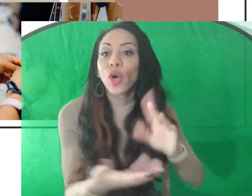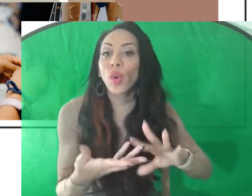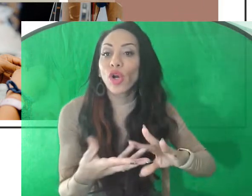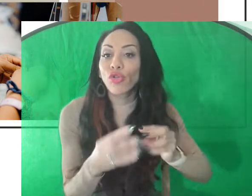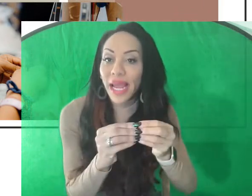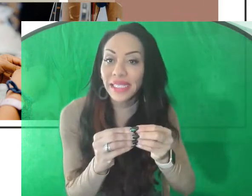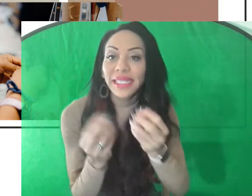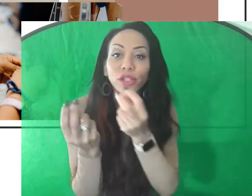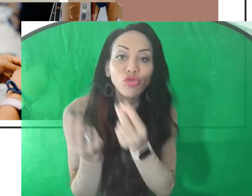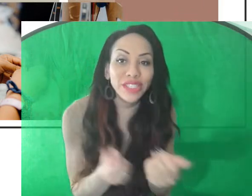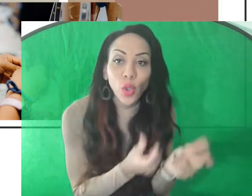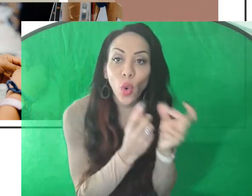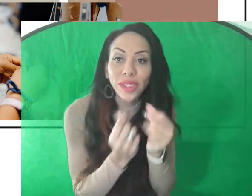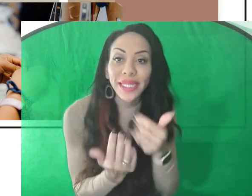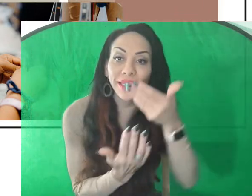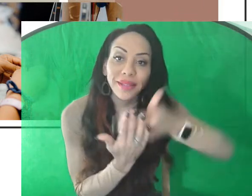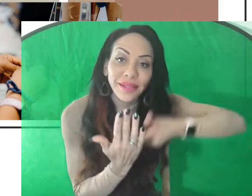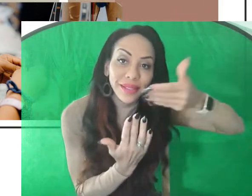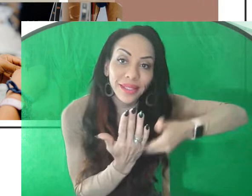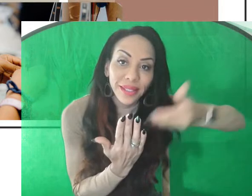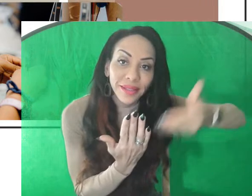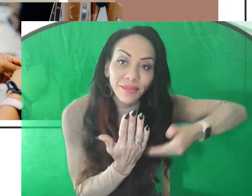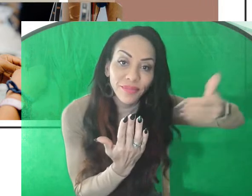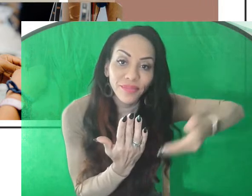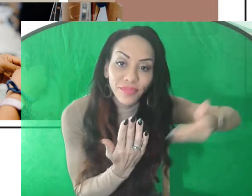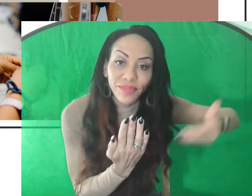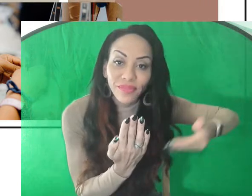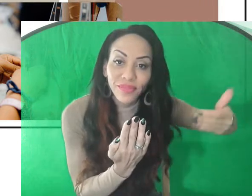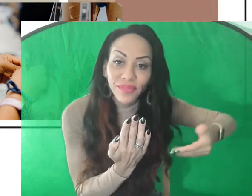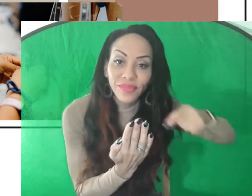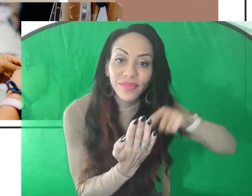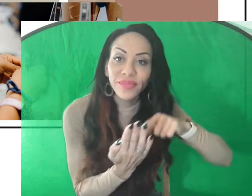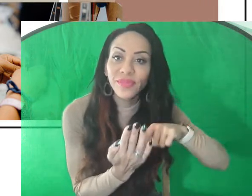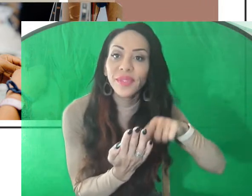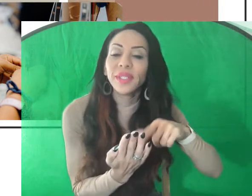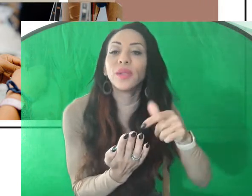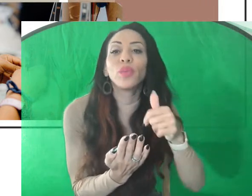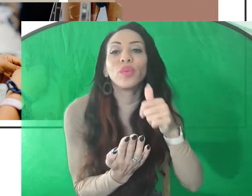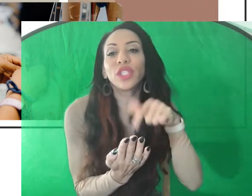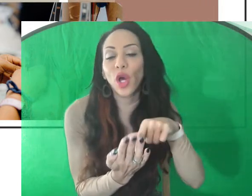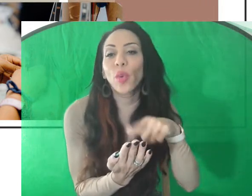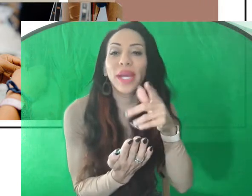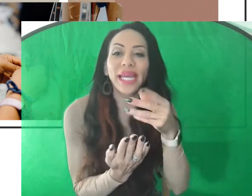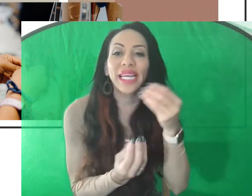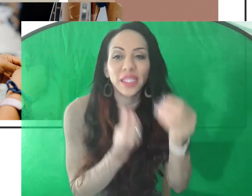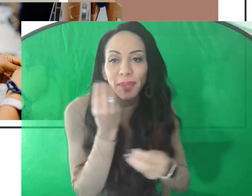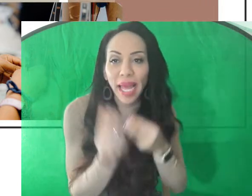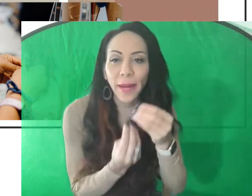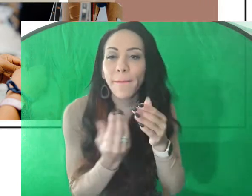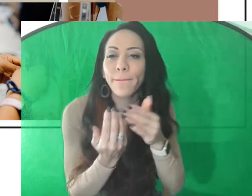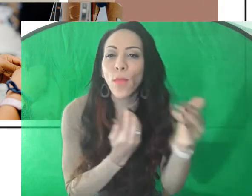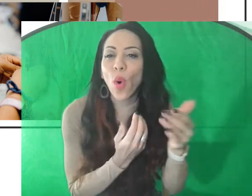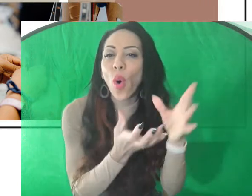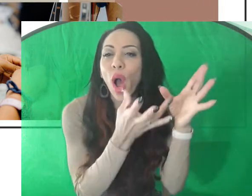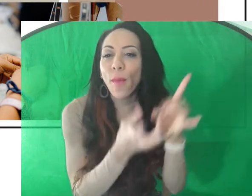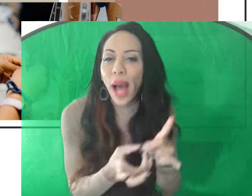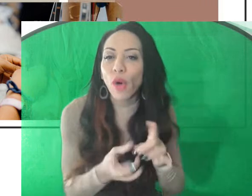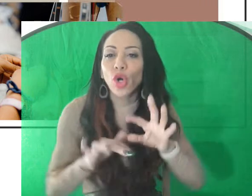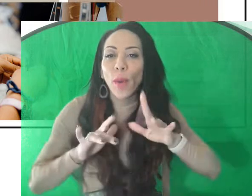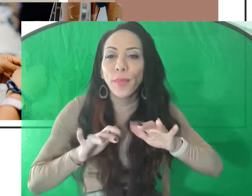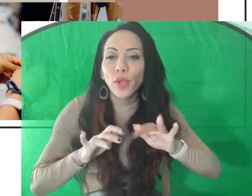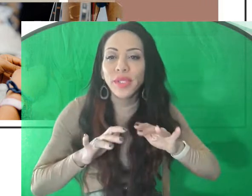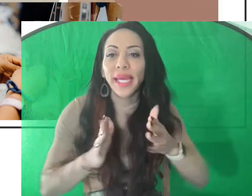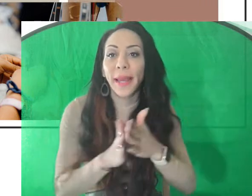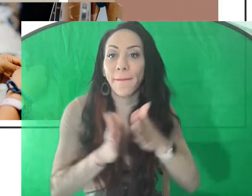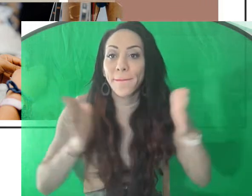some resources that are that educate and place computing in a larger timeline. So that means for us kind of sharing some of these statistics. It means